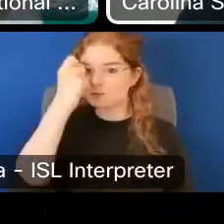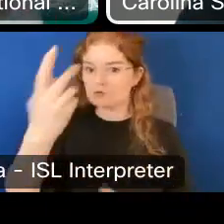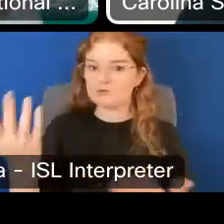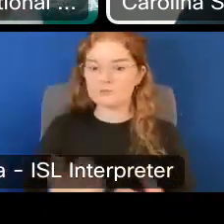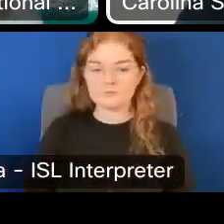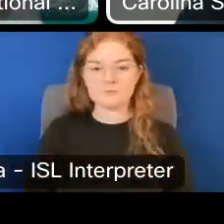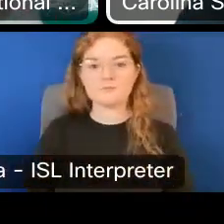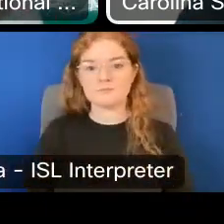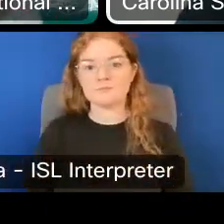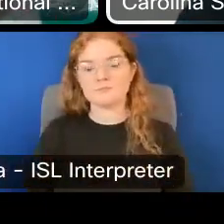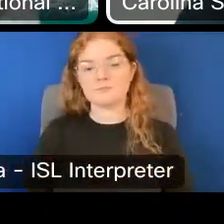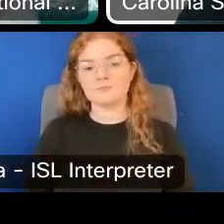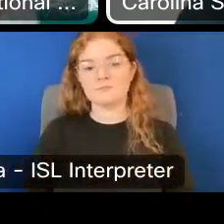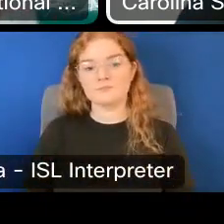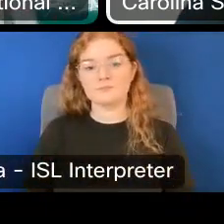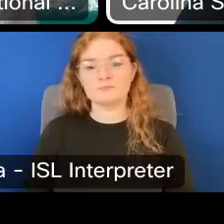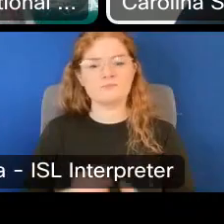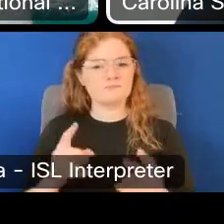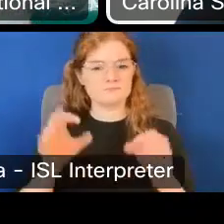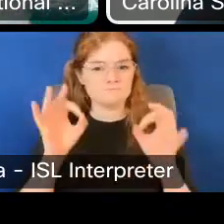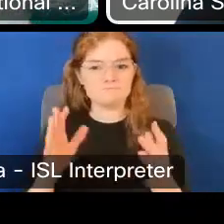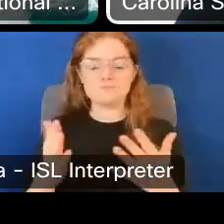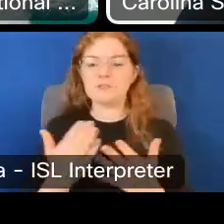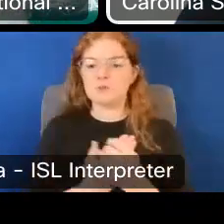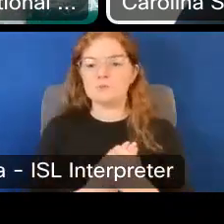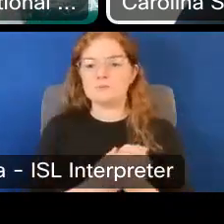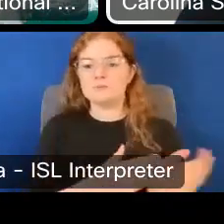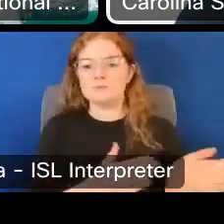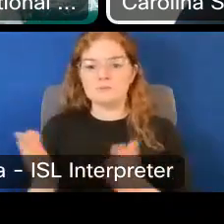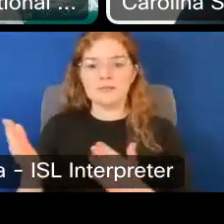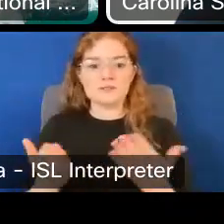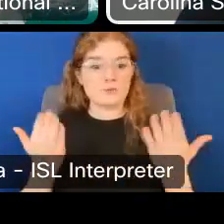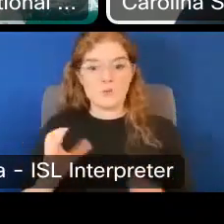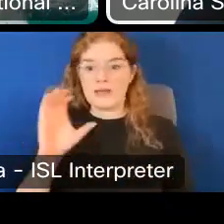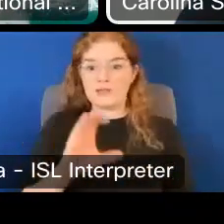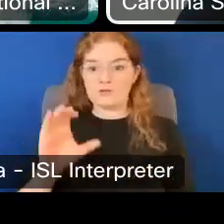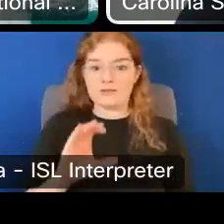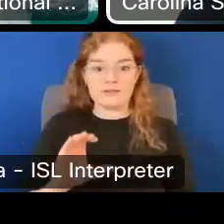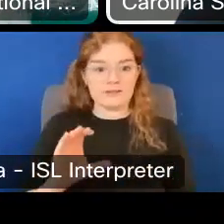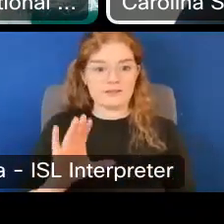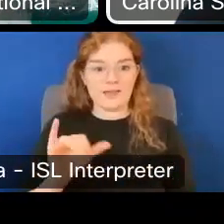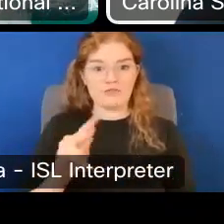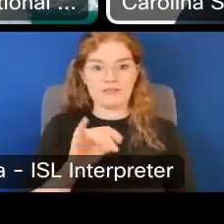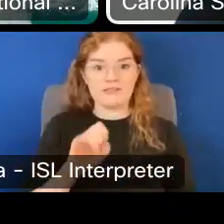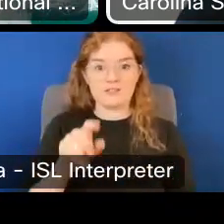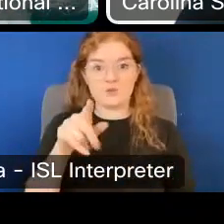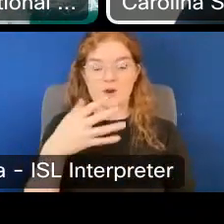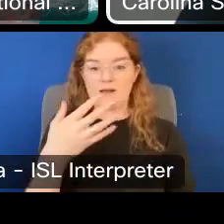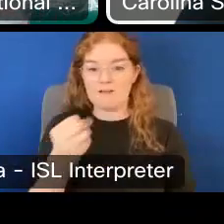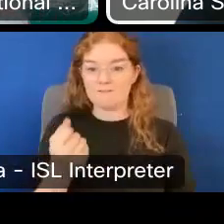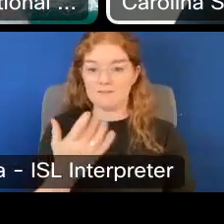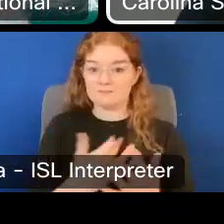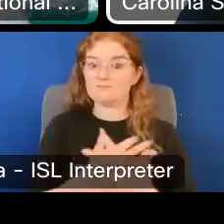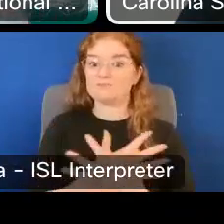inspiration. That's great. And coming to, I suppose, Catherine as well, you have a